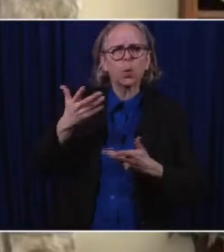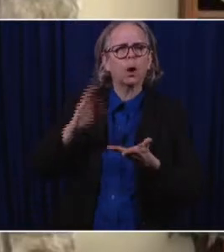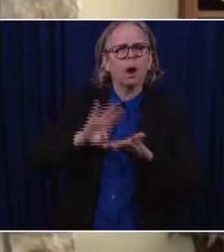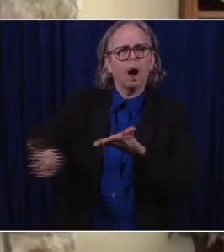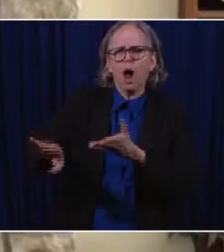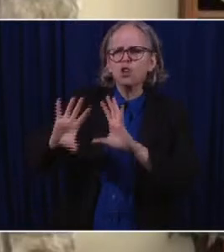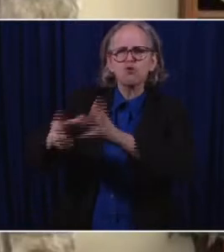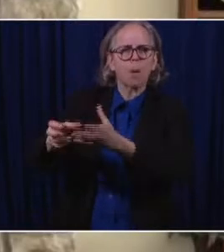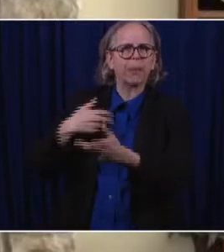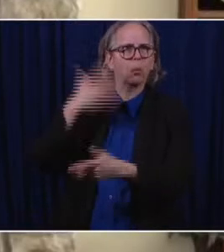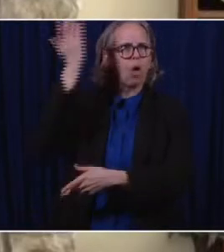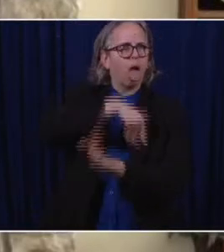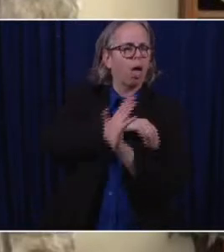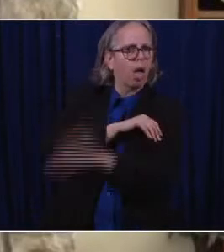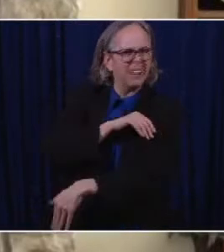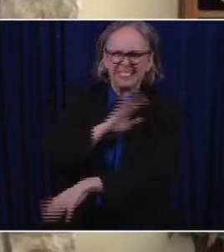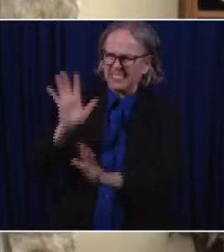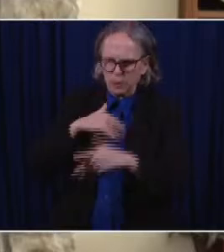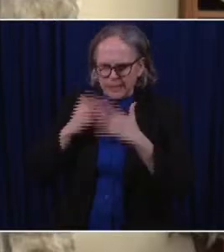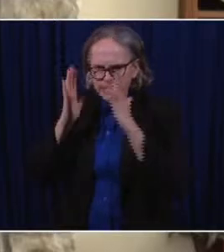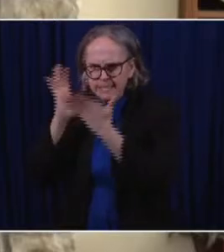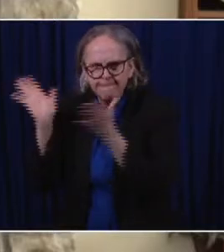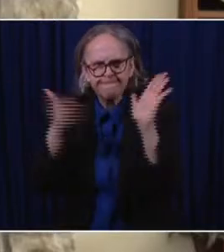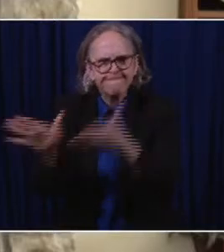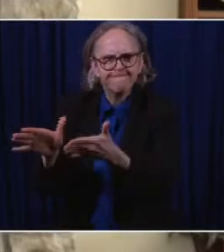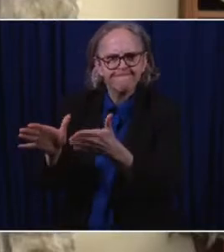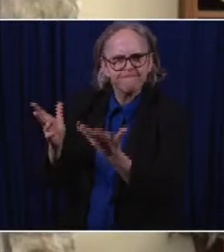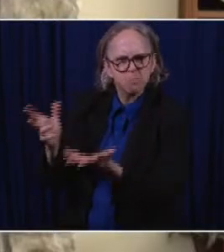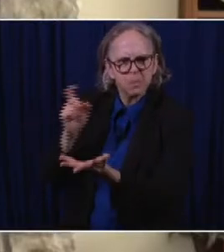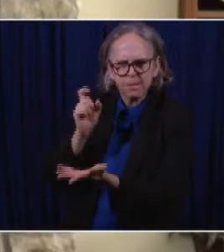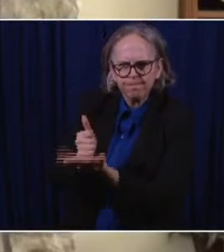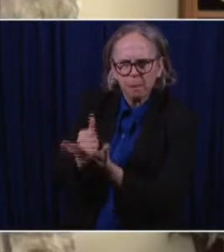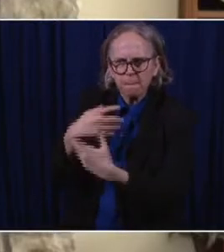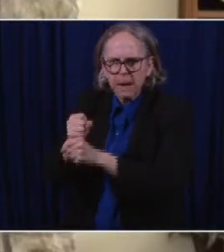those are the goals that we have.